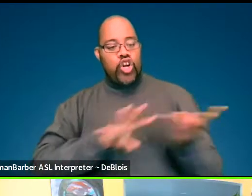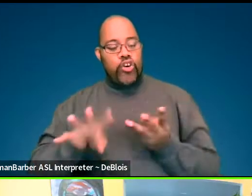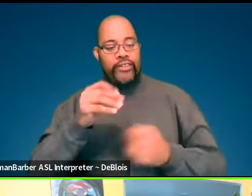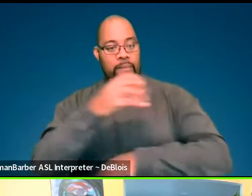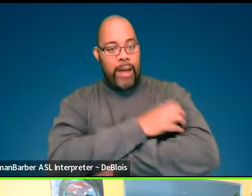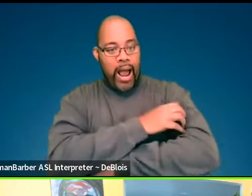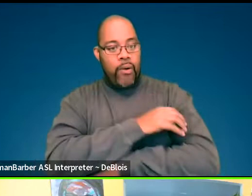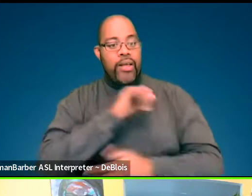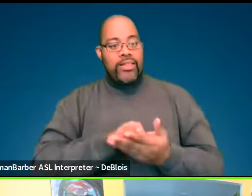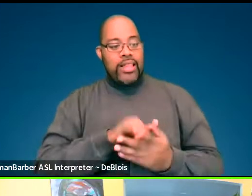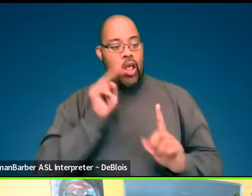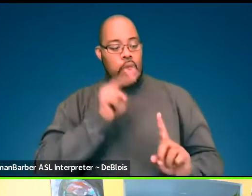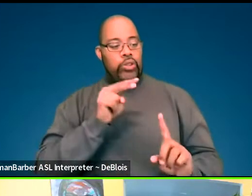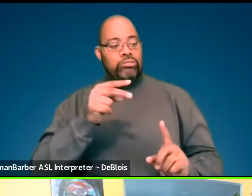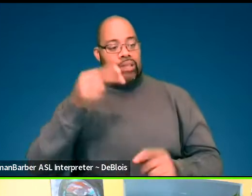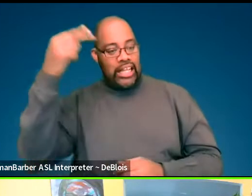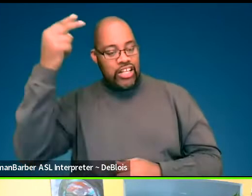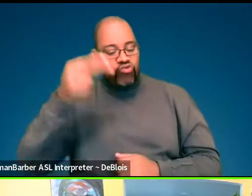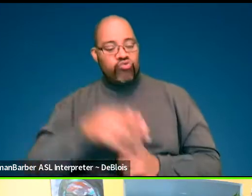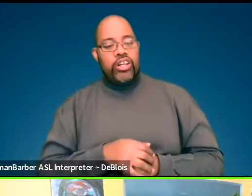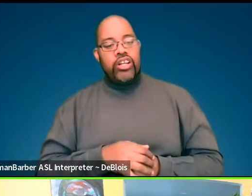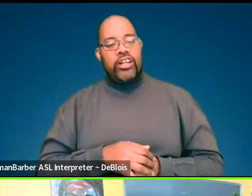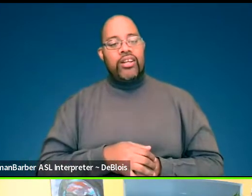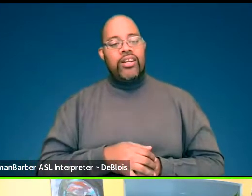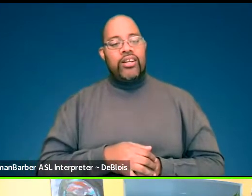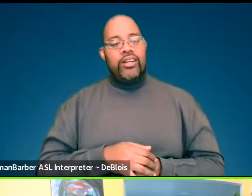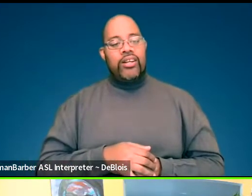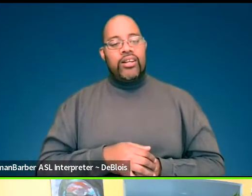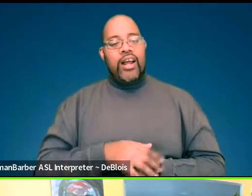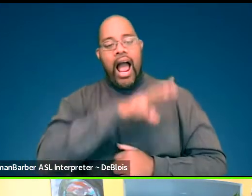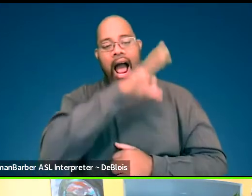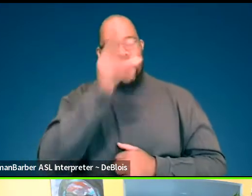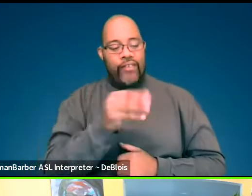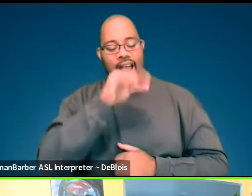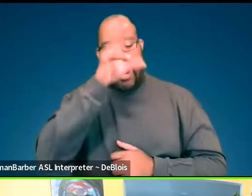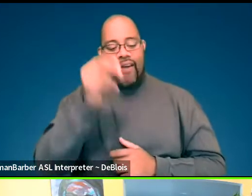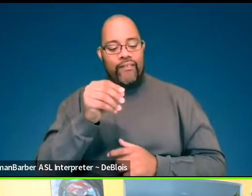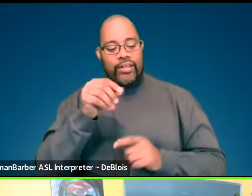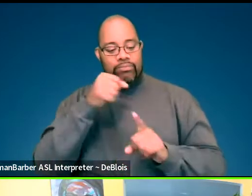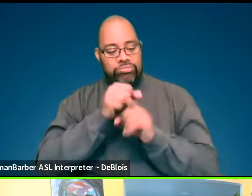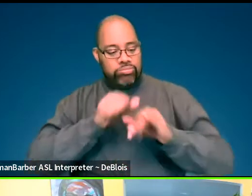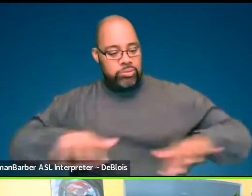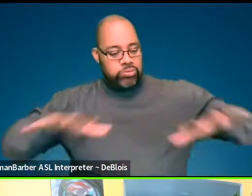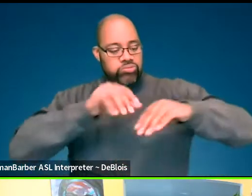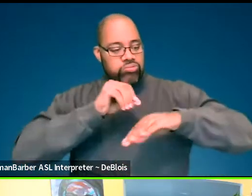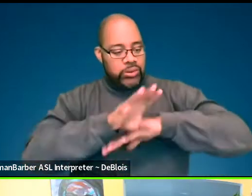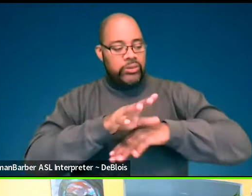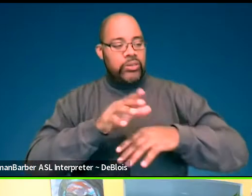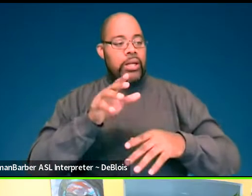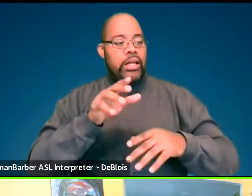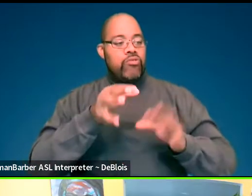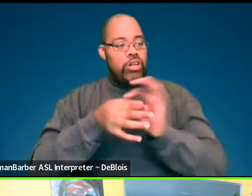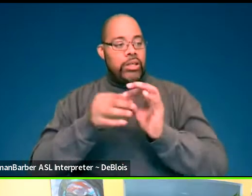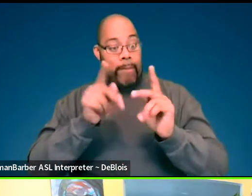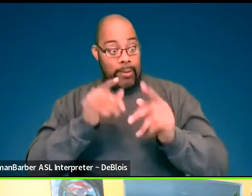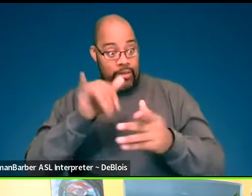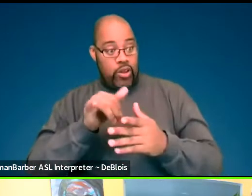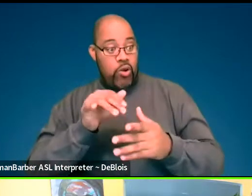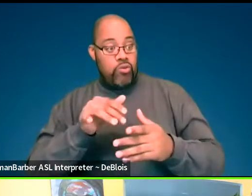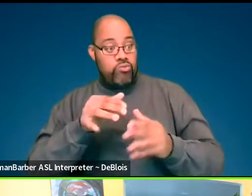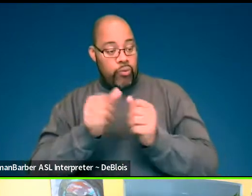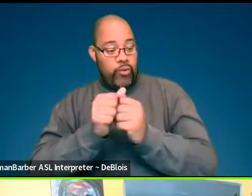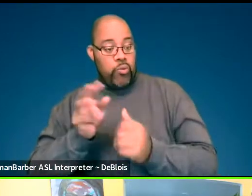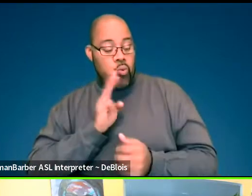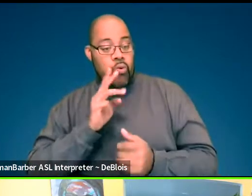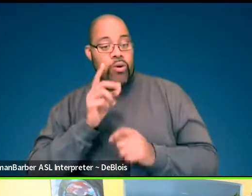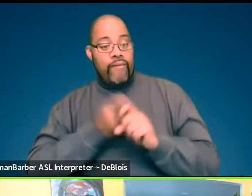Power that looks at the history of African and African diasporic people's relationships to the water from